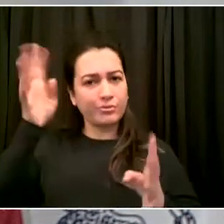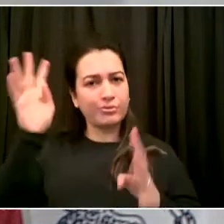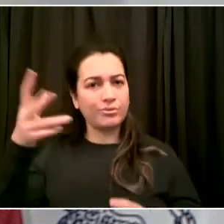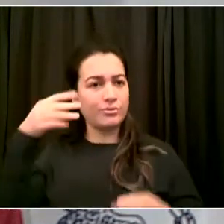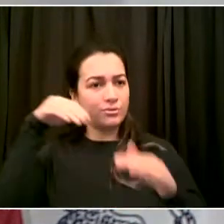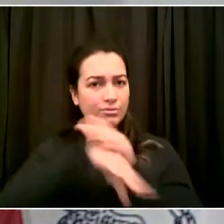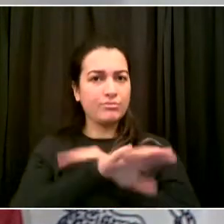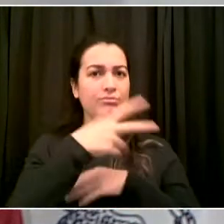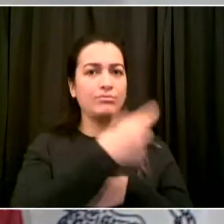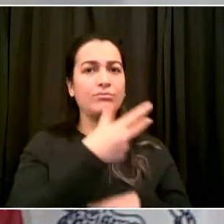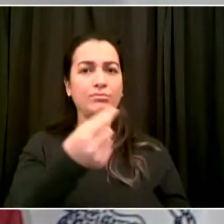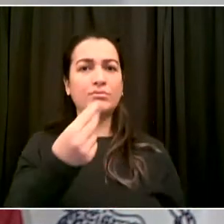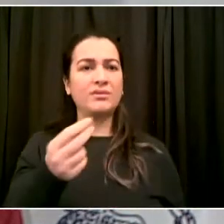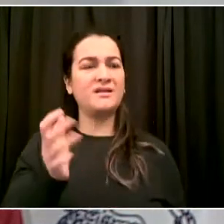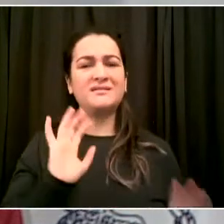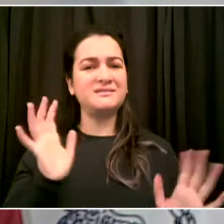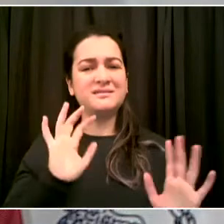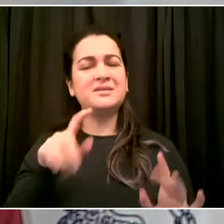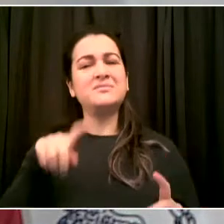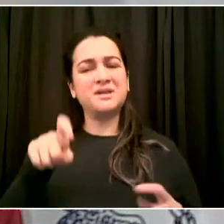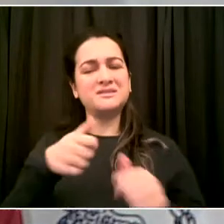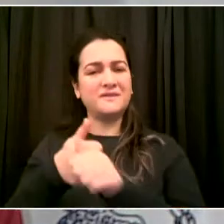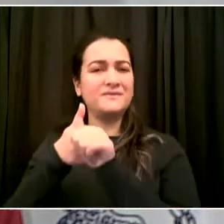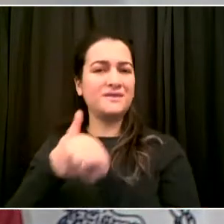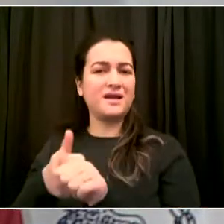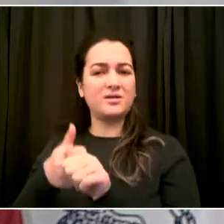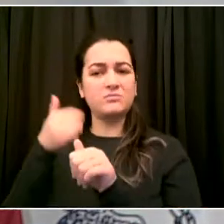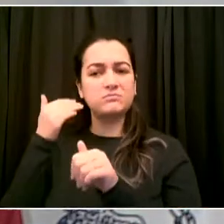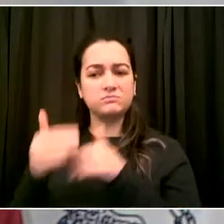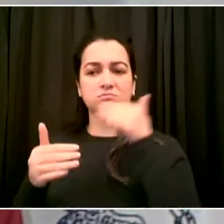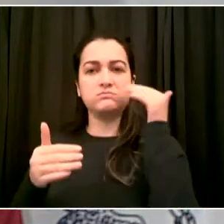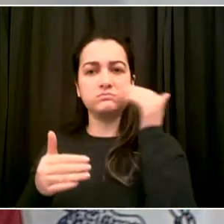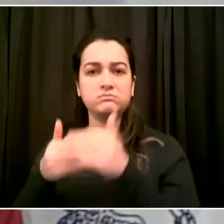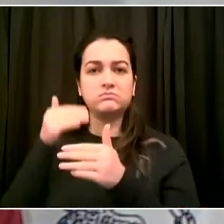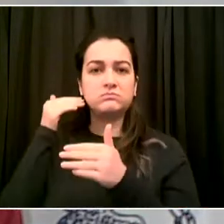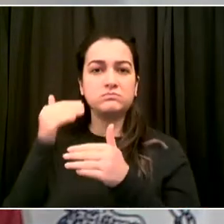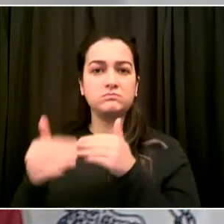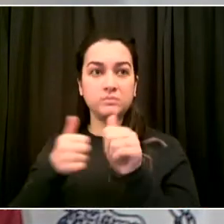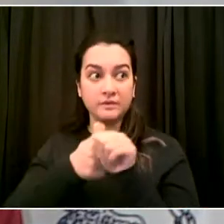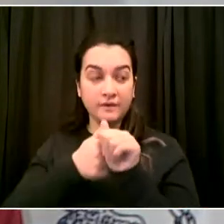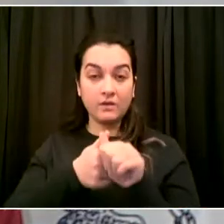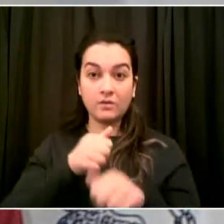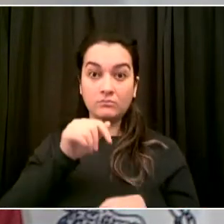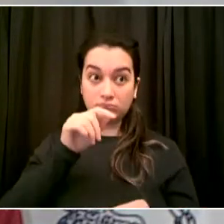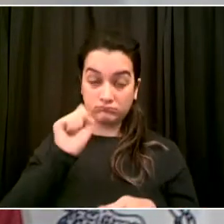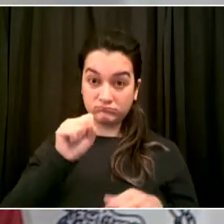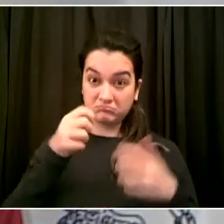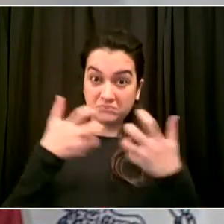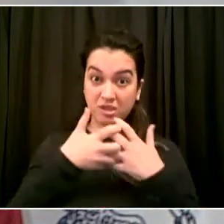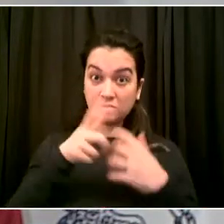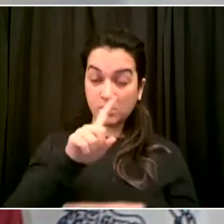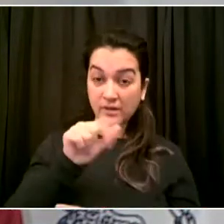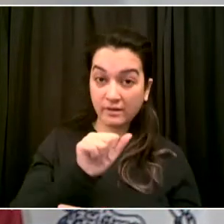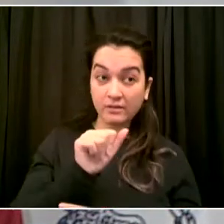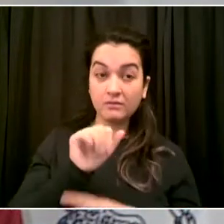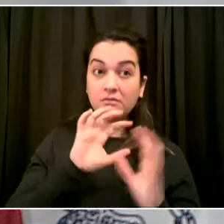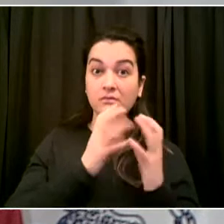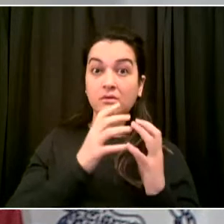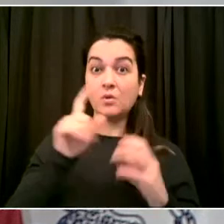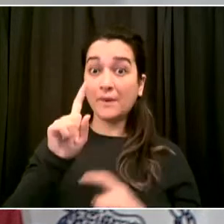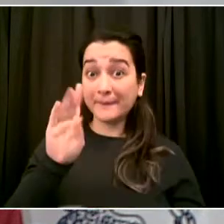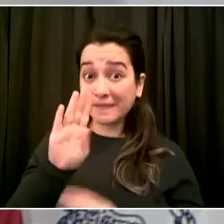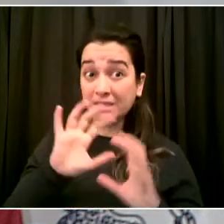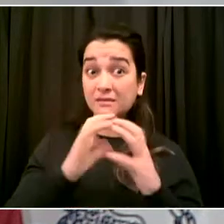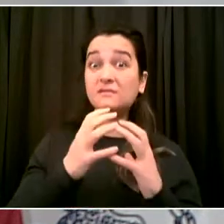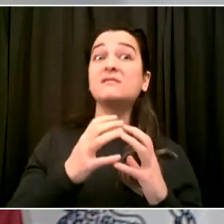through quickly. That's about everyone's health and safety. But absolutely, we announced this actually a week ago